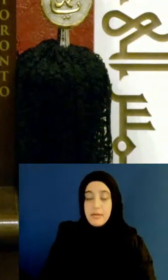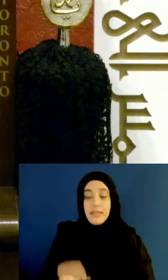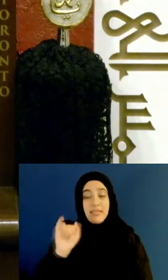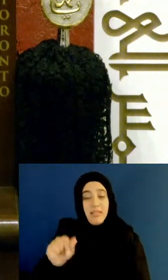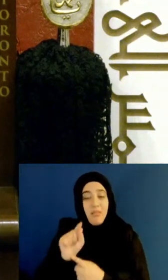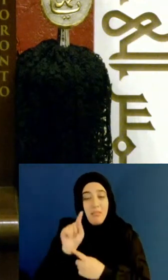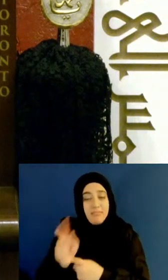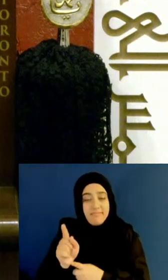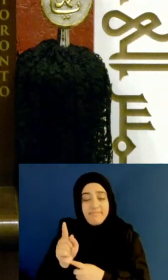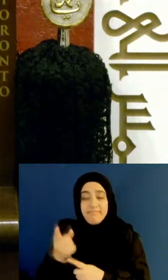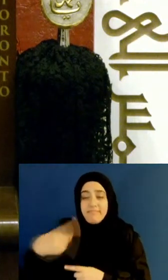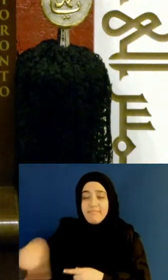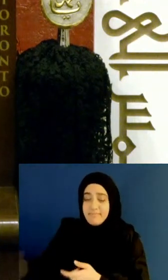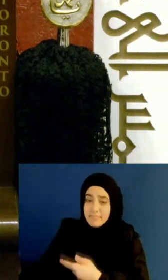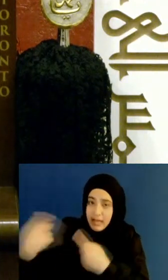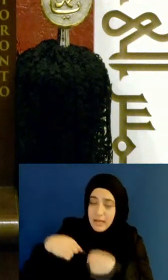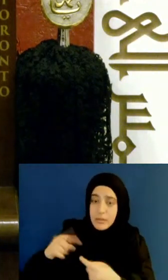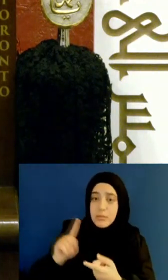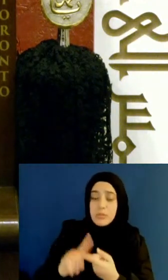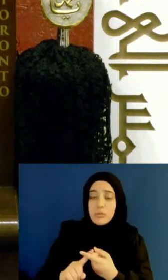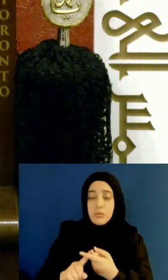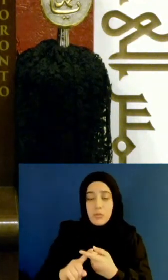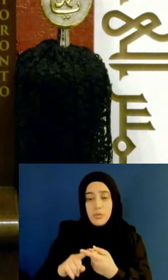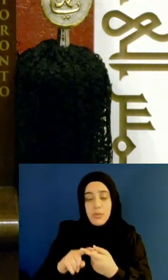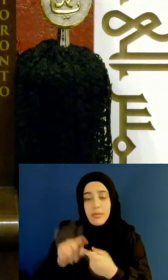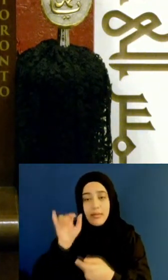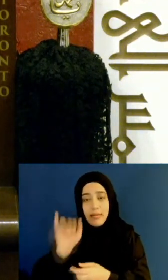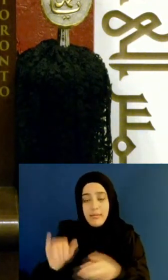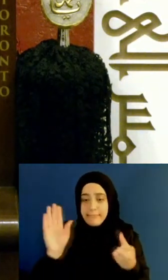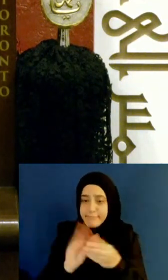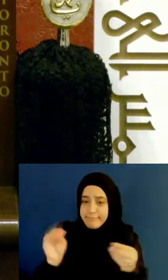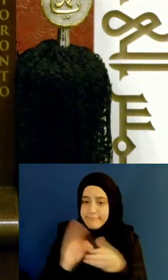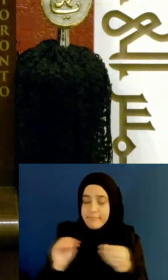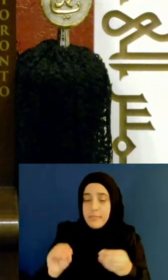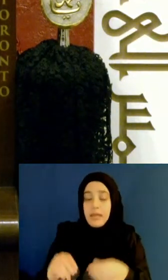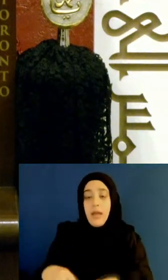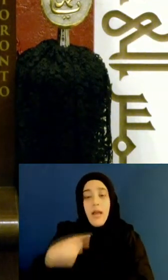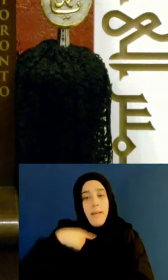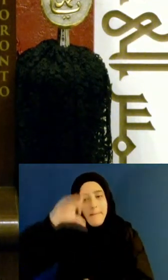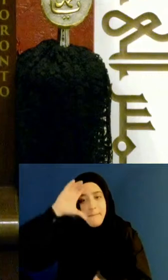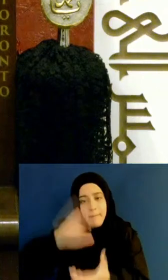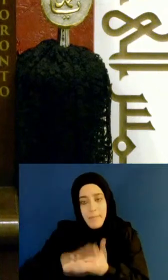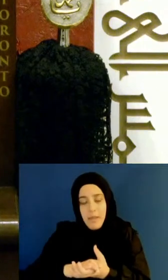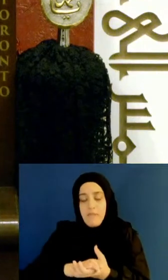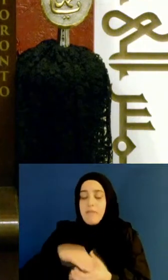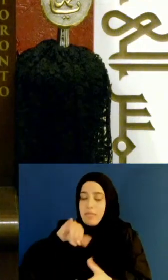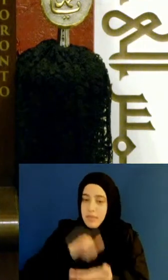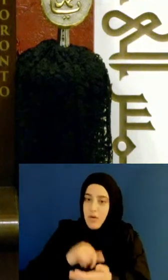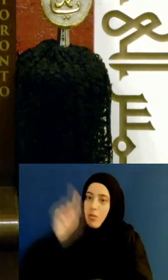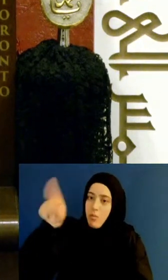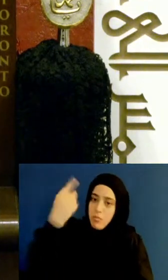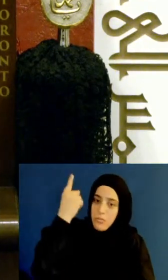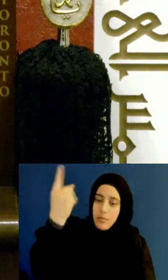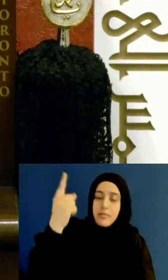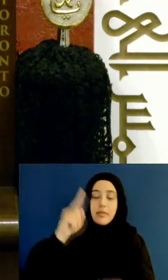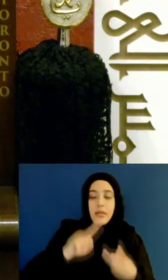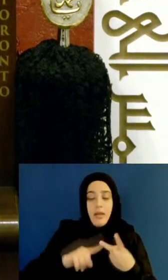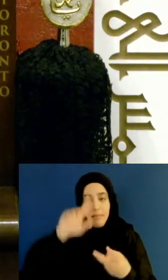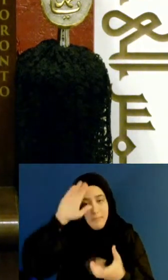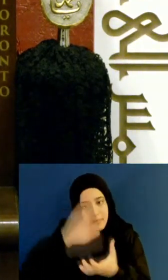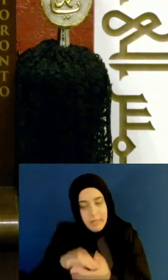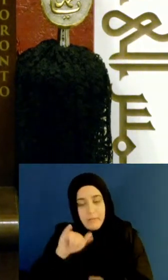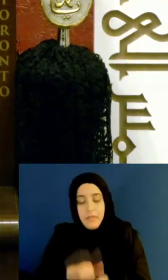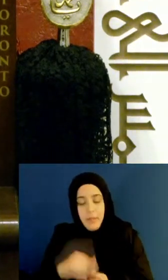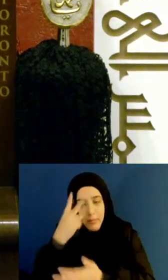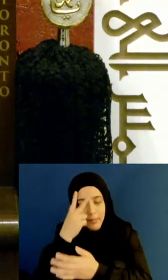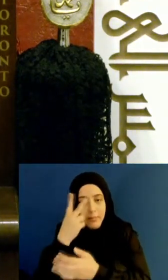anna Muhammadan Rasulullah, Ashhadu anna Aliyan Amir al-Mu'minin, Aliyan Waliyullah. Allahumma salli ala